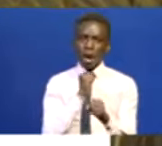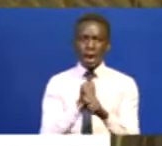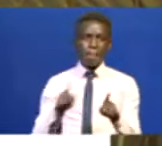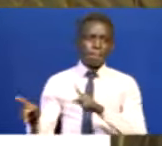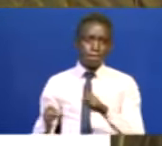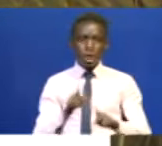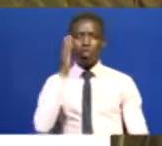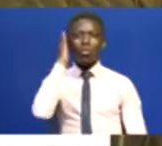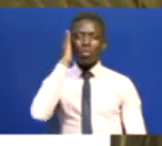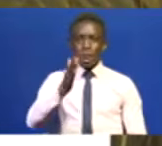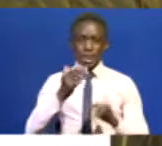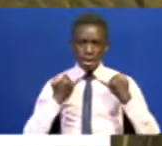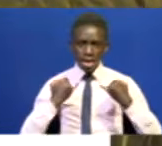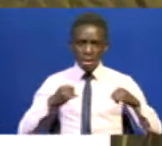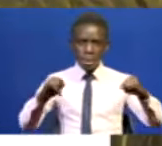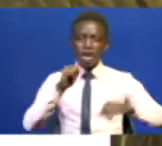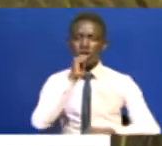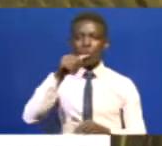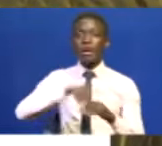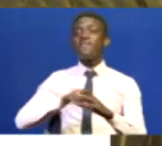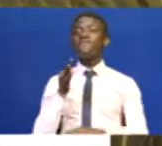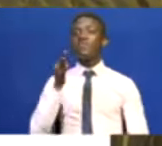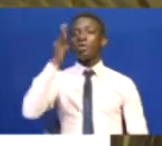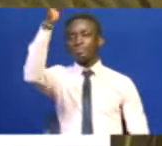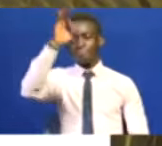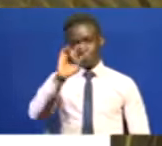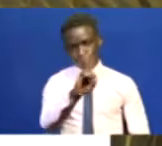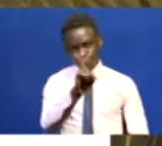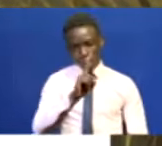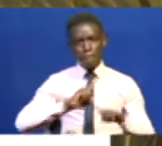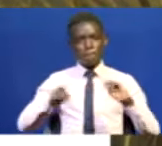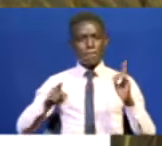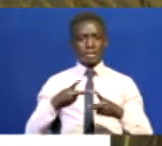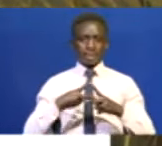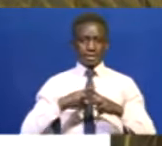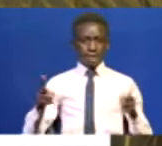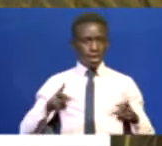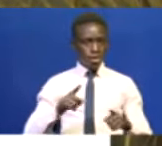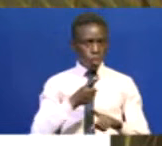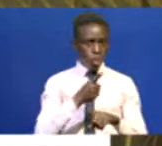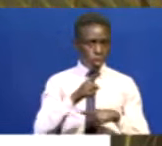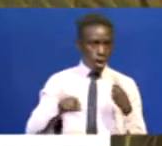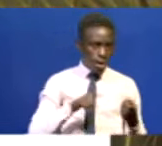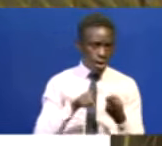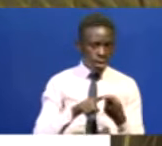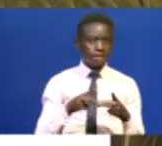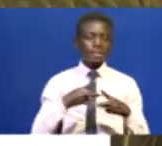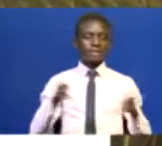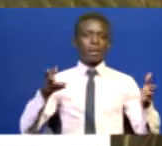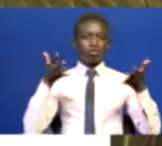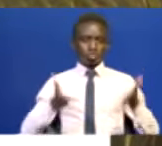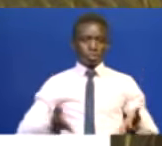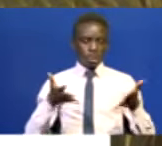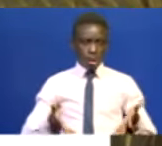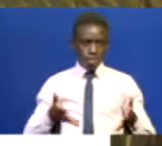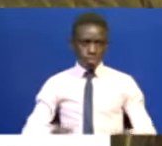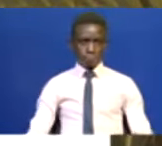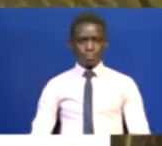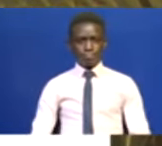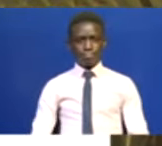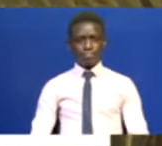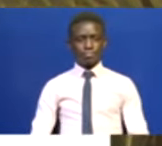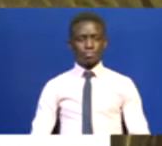be implemented not in the future but beginning now.